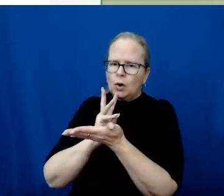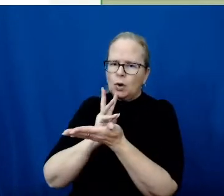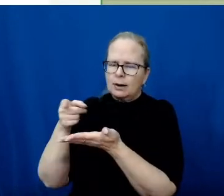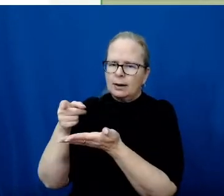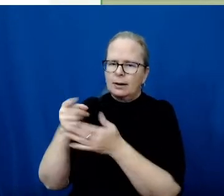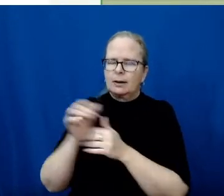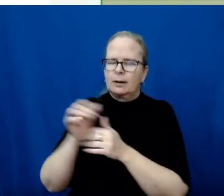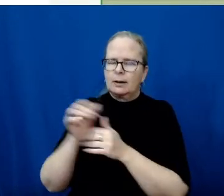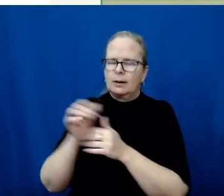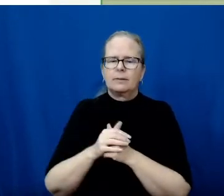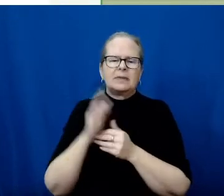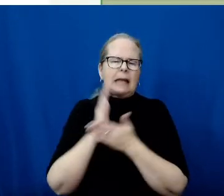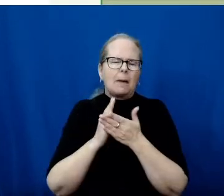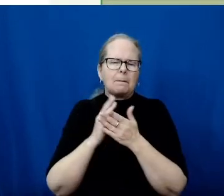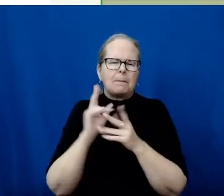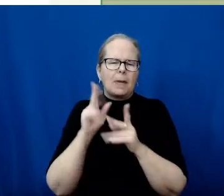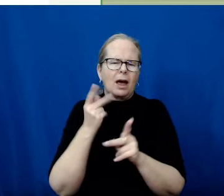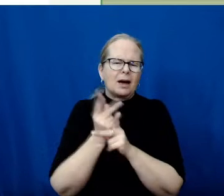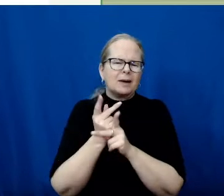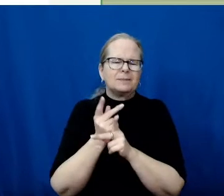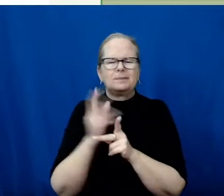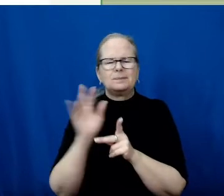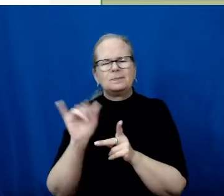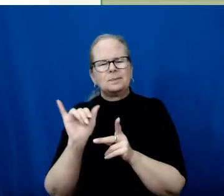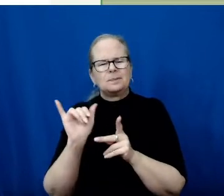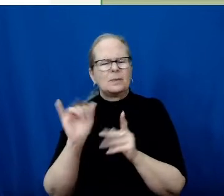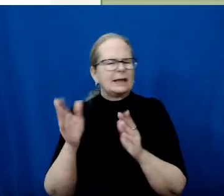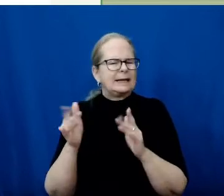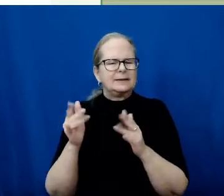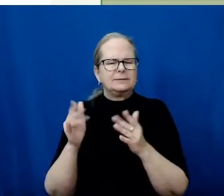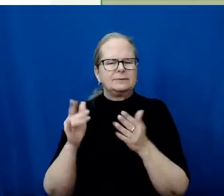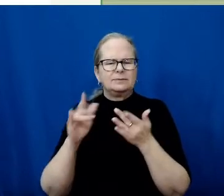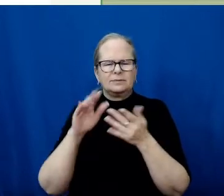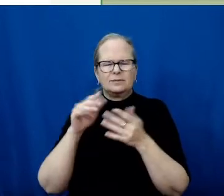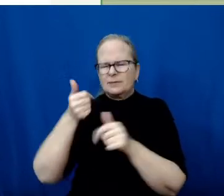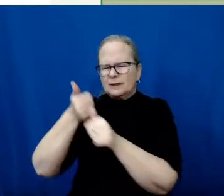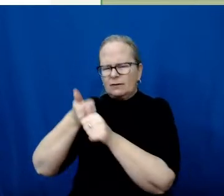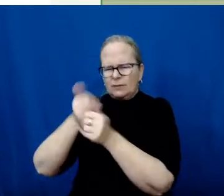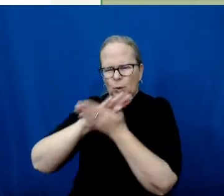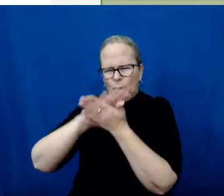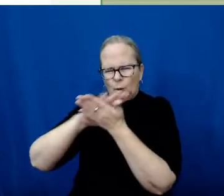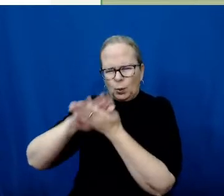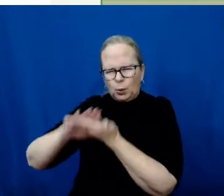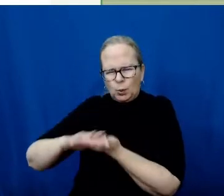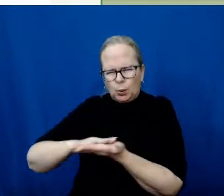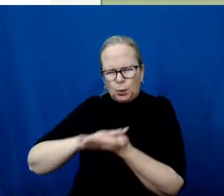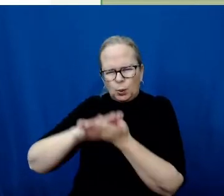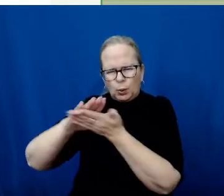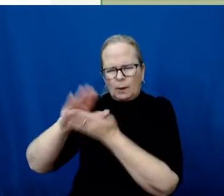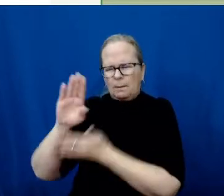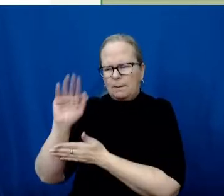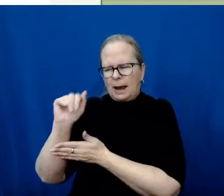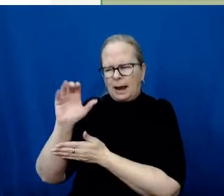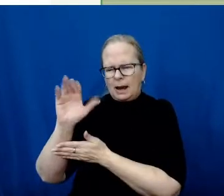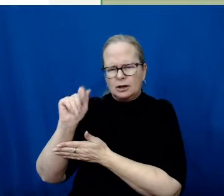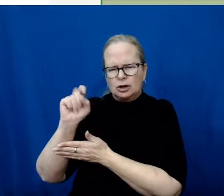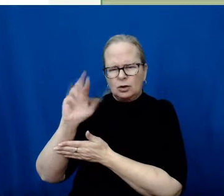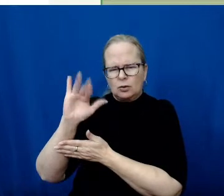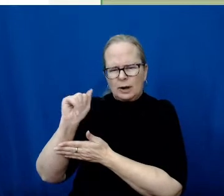can grow inside of water systems. And then the next thing is the CO2 sensor,